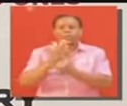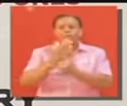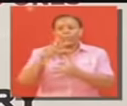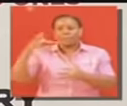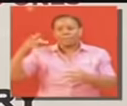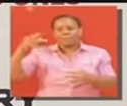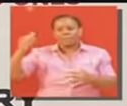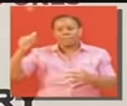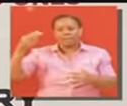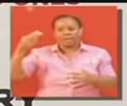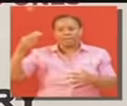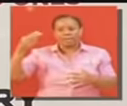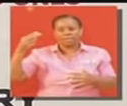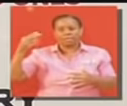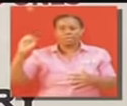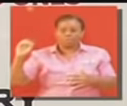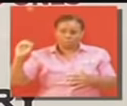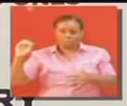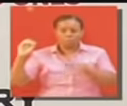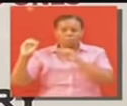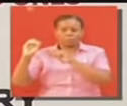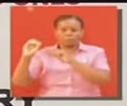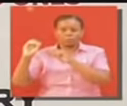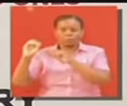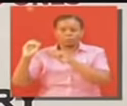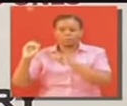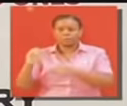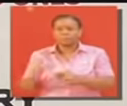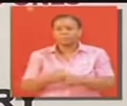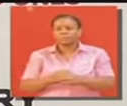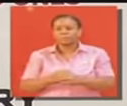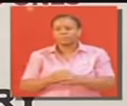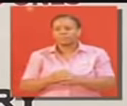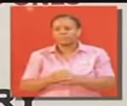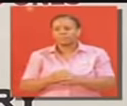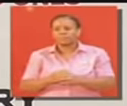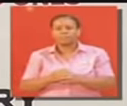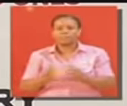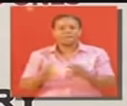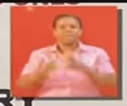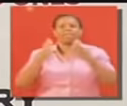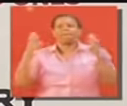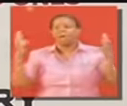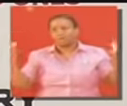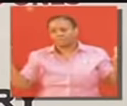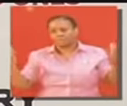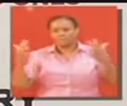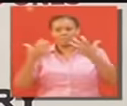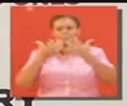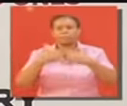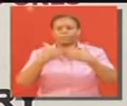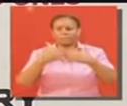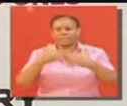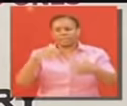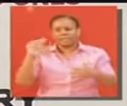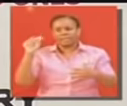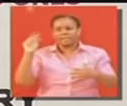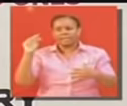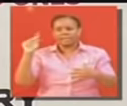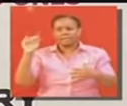The entire shipment is due for delivery by the end of October, going into